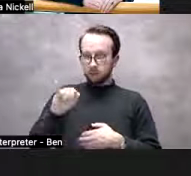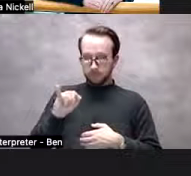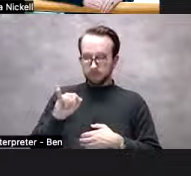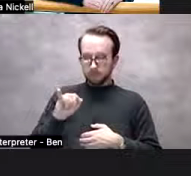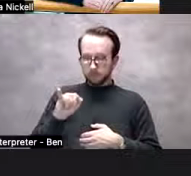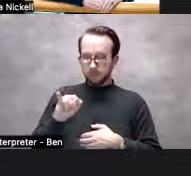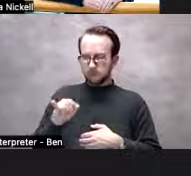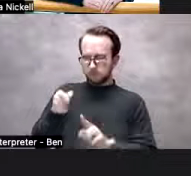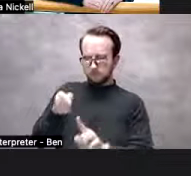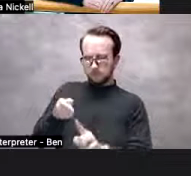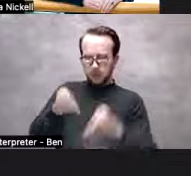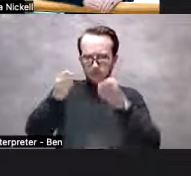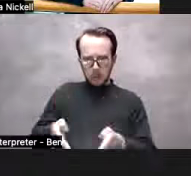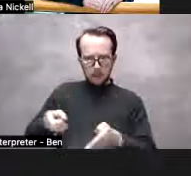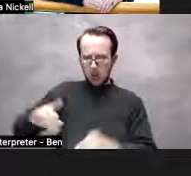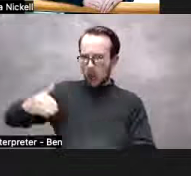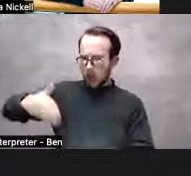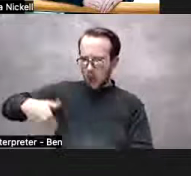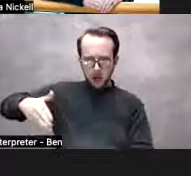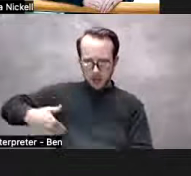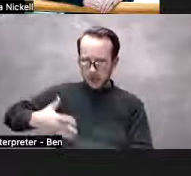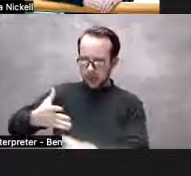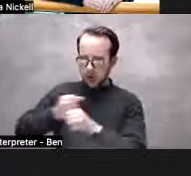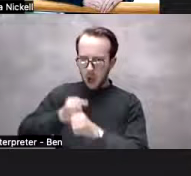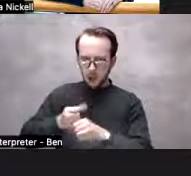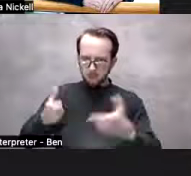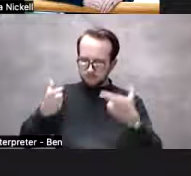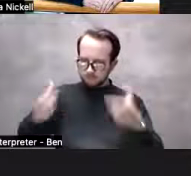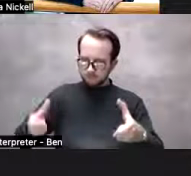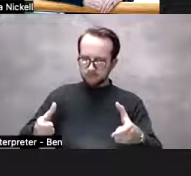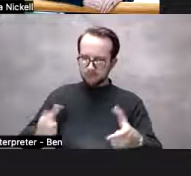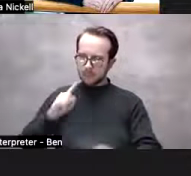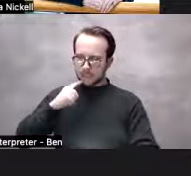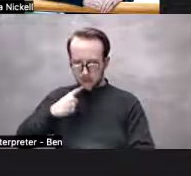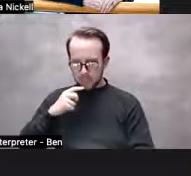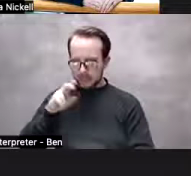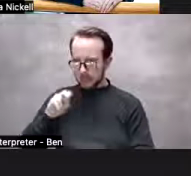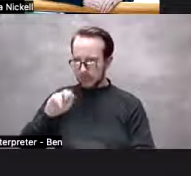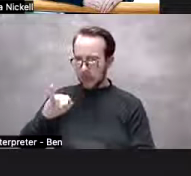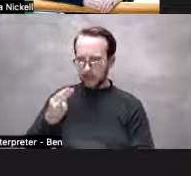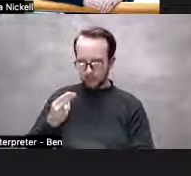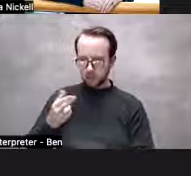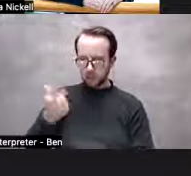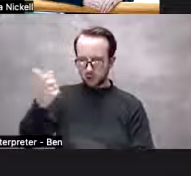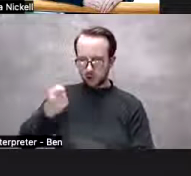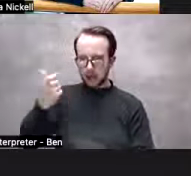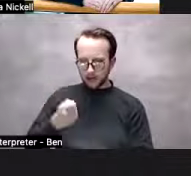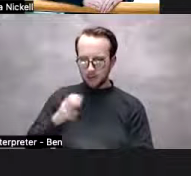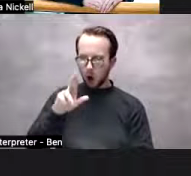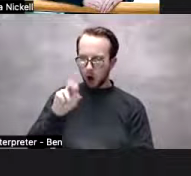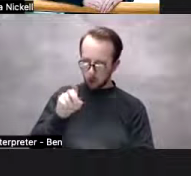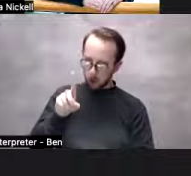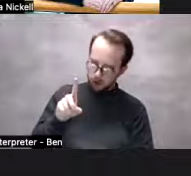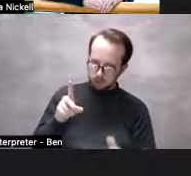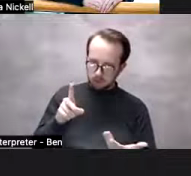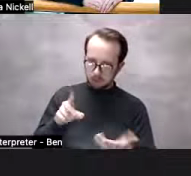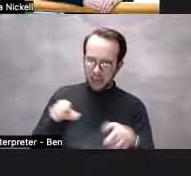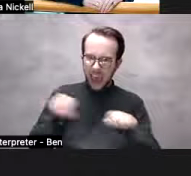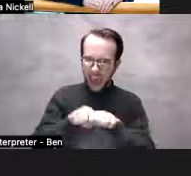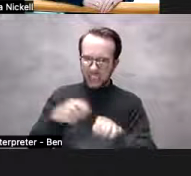person who has not yet received a major NIH grant, such as an R01 or equivalent, as a PI.